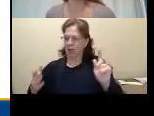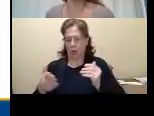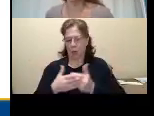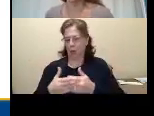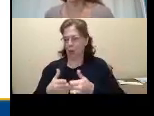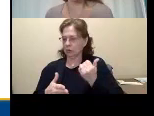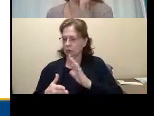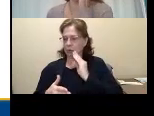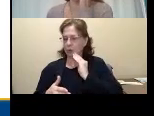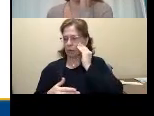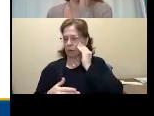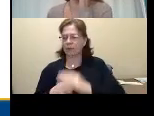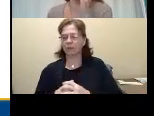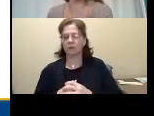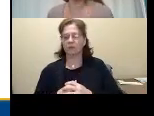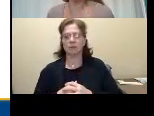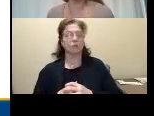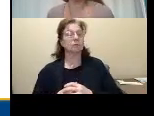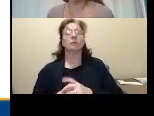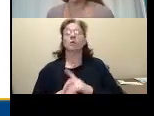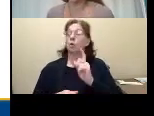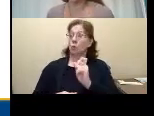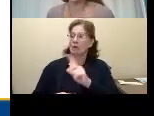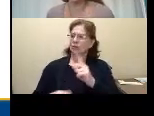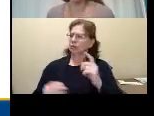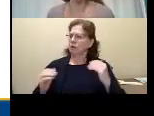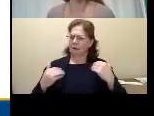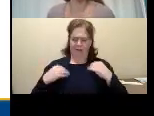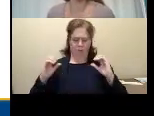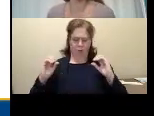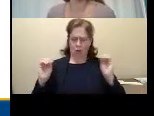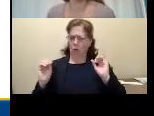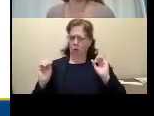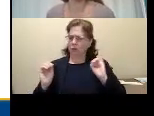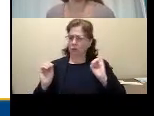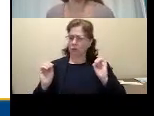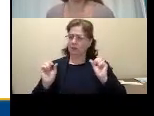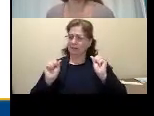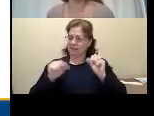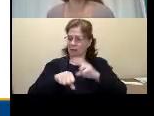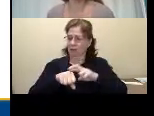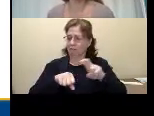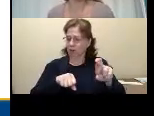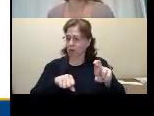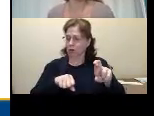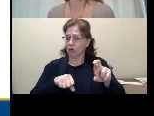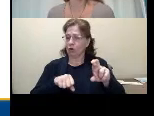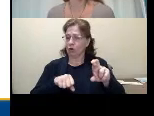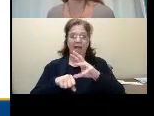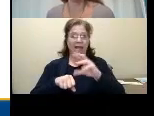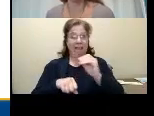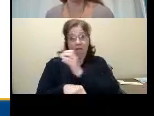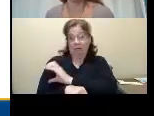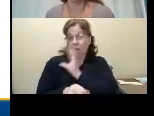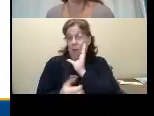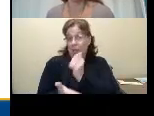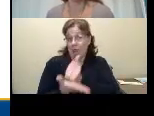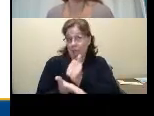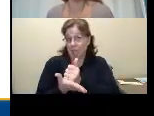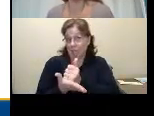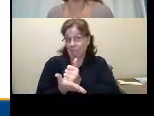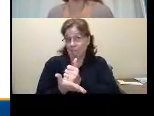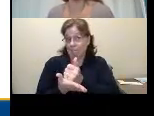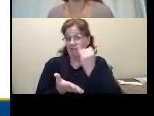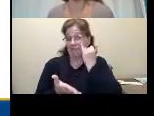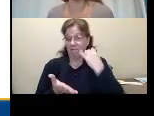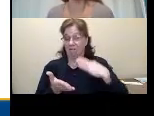So if you have no insurance, can you self-refer? And does the clinic kind of help you if you are eligible for this